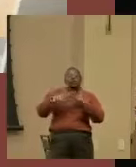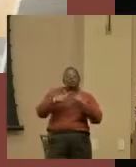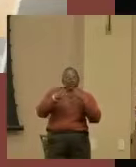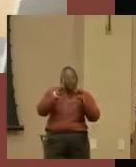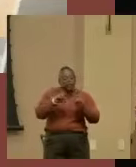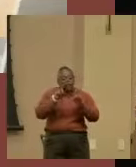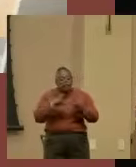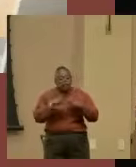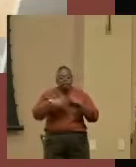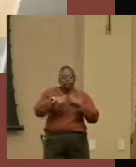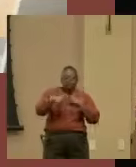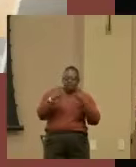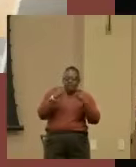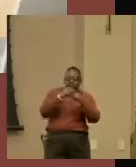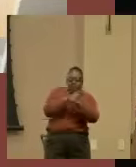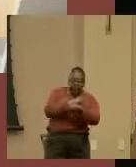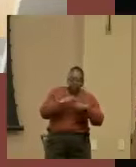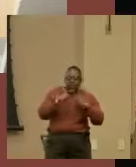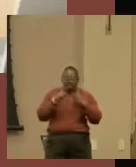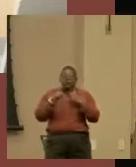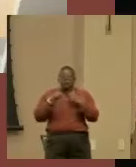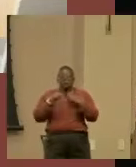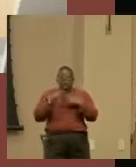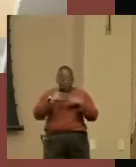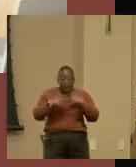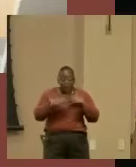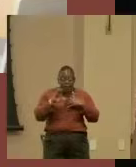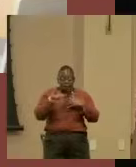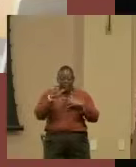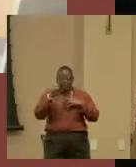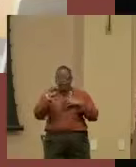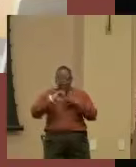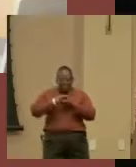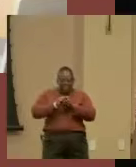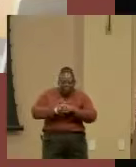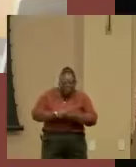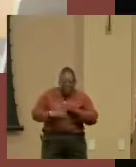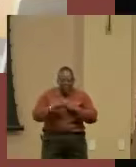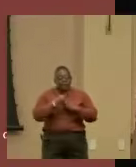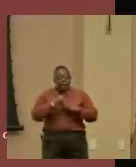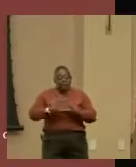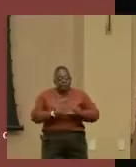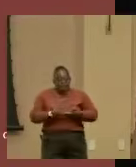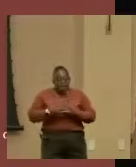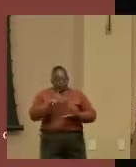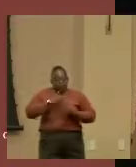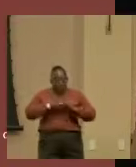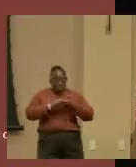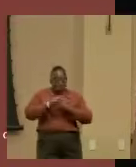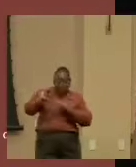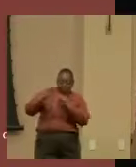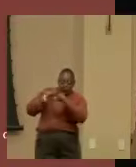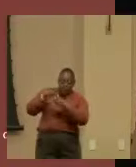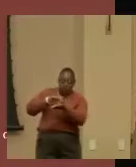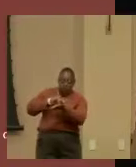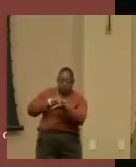pregnancy complications. And again, that was the antiphospholipid for blood clots and SSA and B for babies' heart problems. And